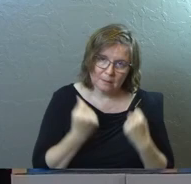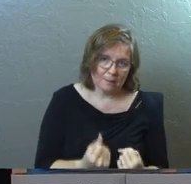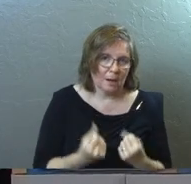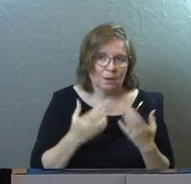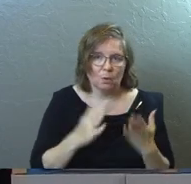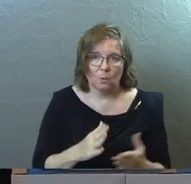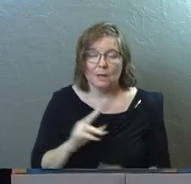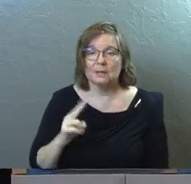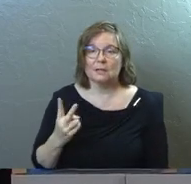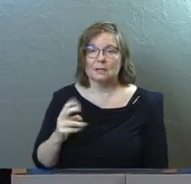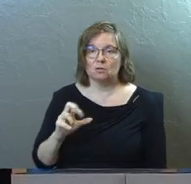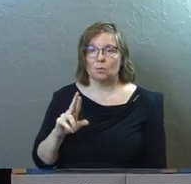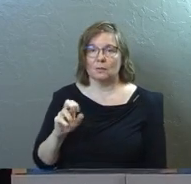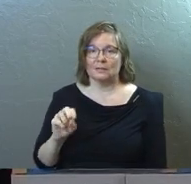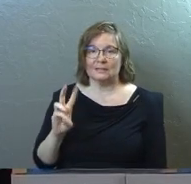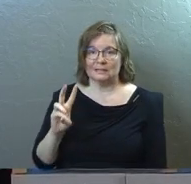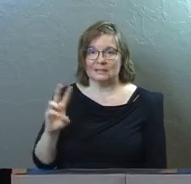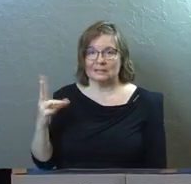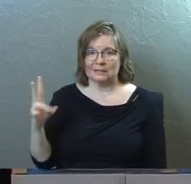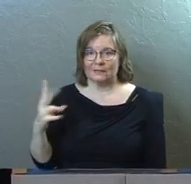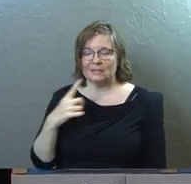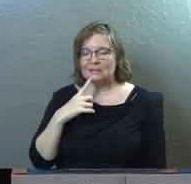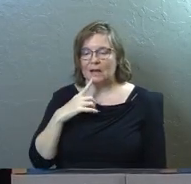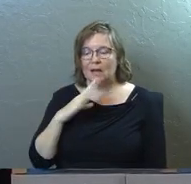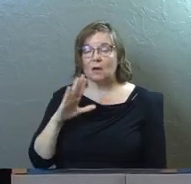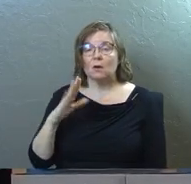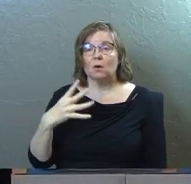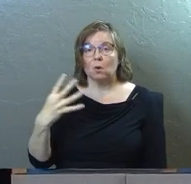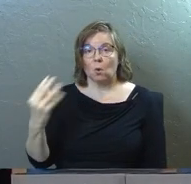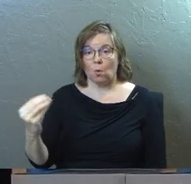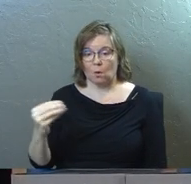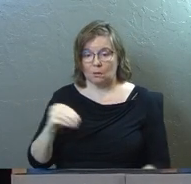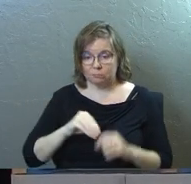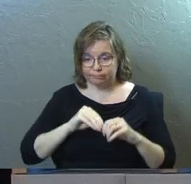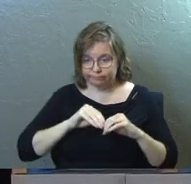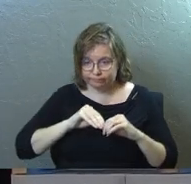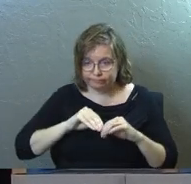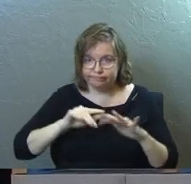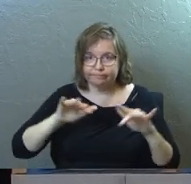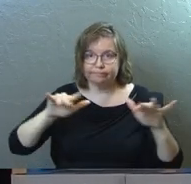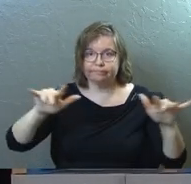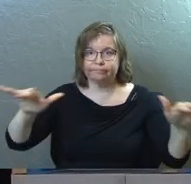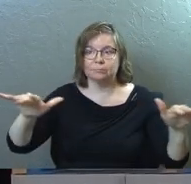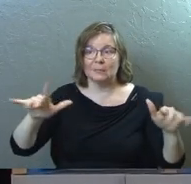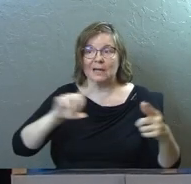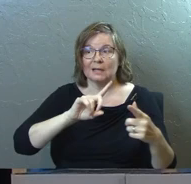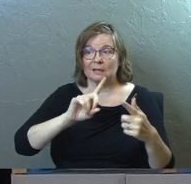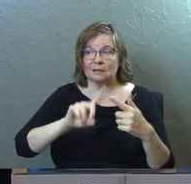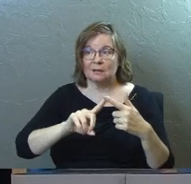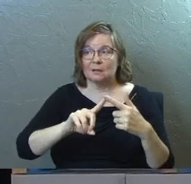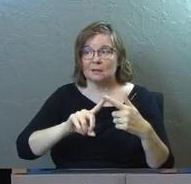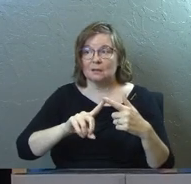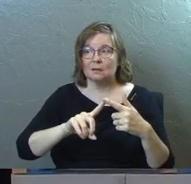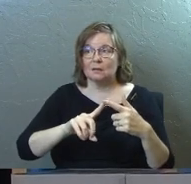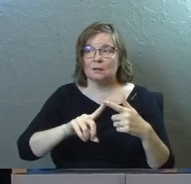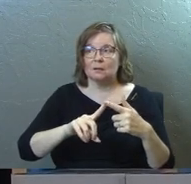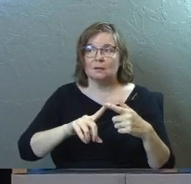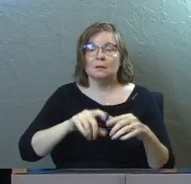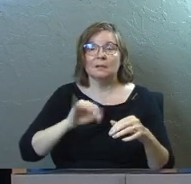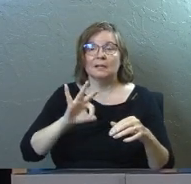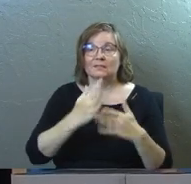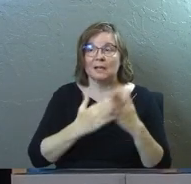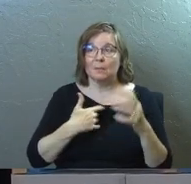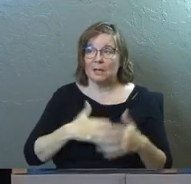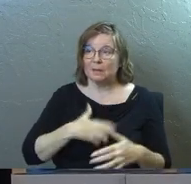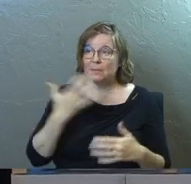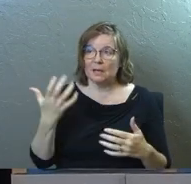way. 2 Corinthians 6:17 says, "Therefore go out from their midst, from the midst of all those who are of the world, until you separate, be away from, you know, split. If somebody